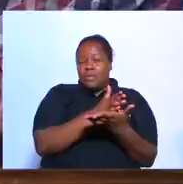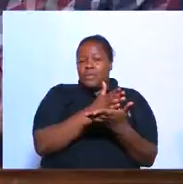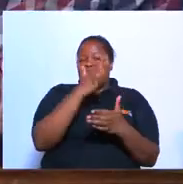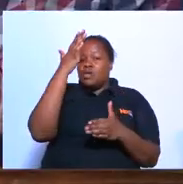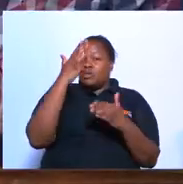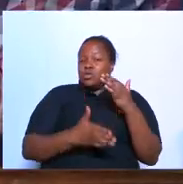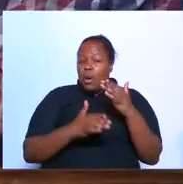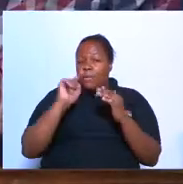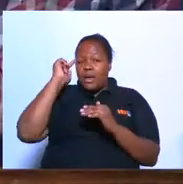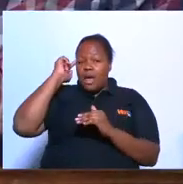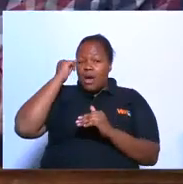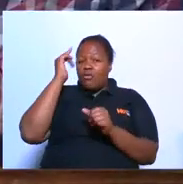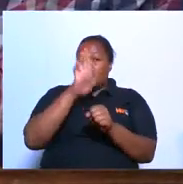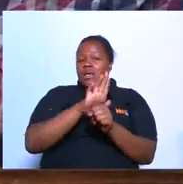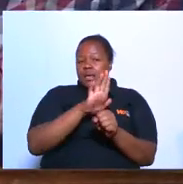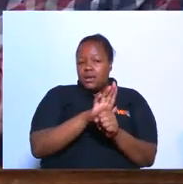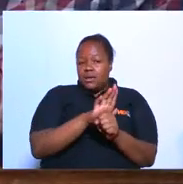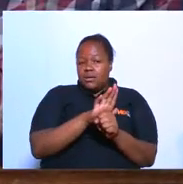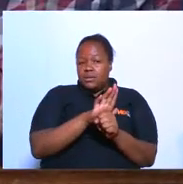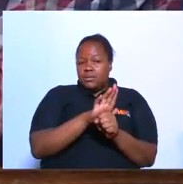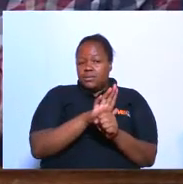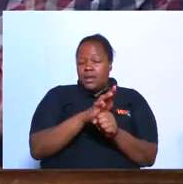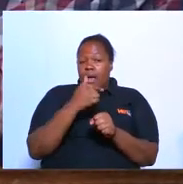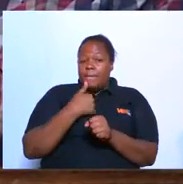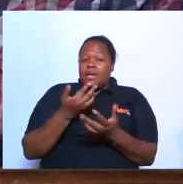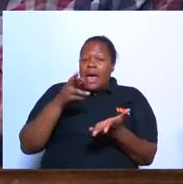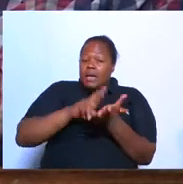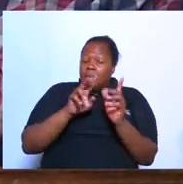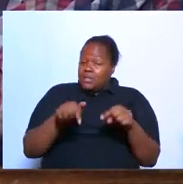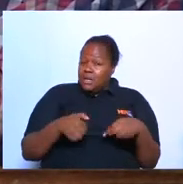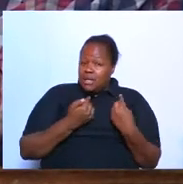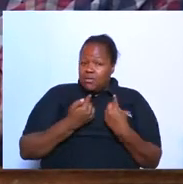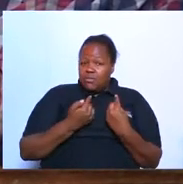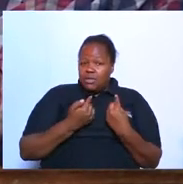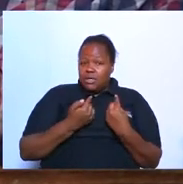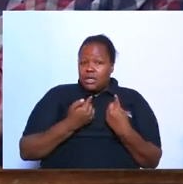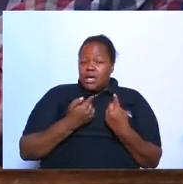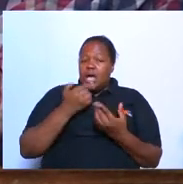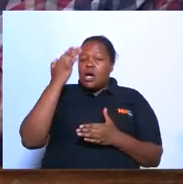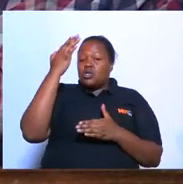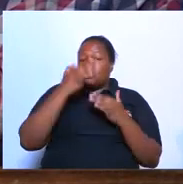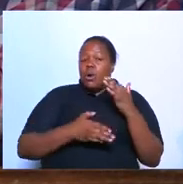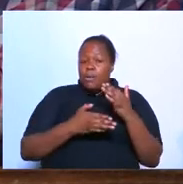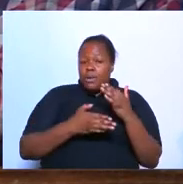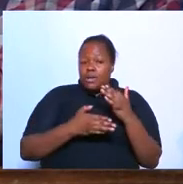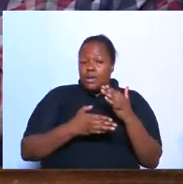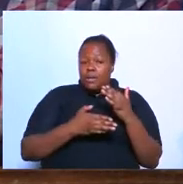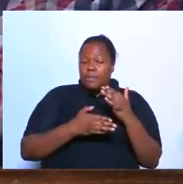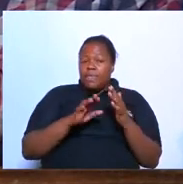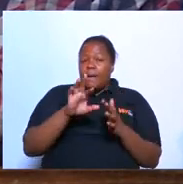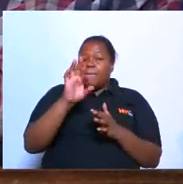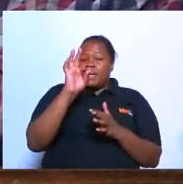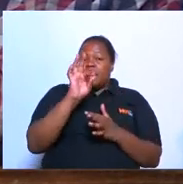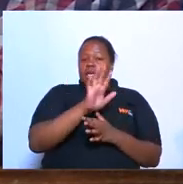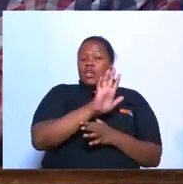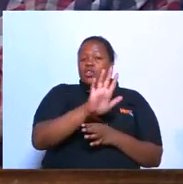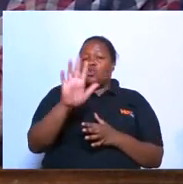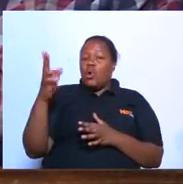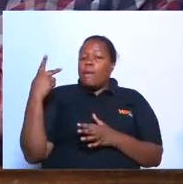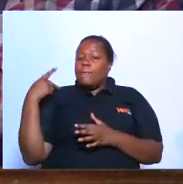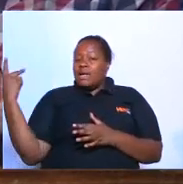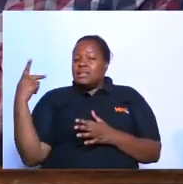stop overthinking I say this again stop prioritizing your